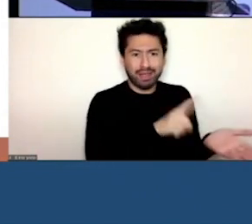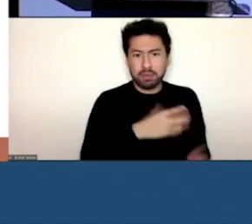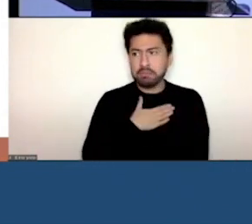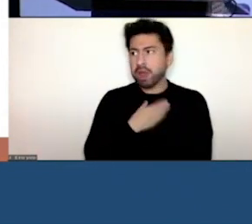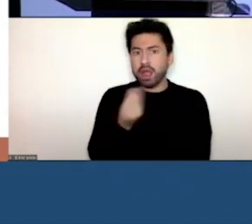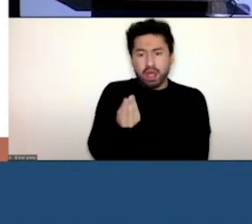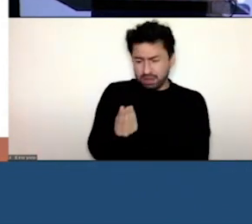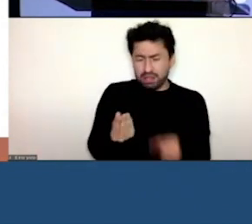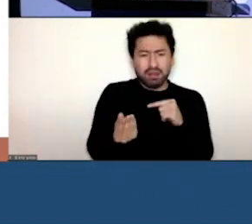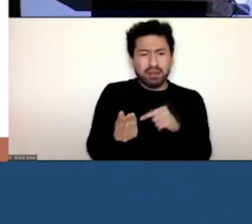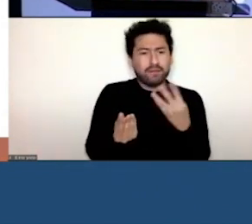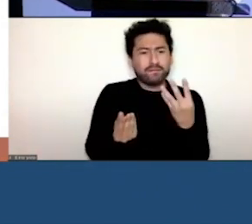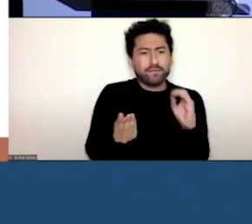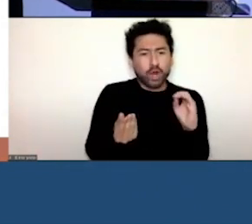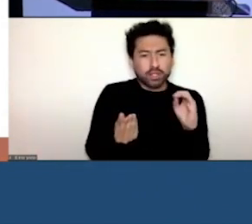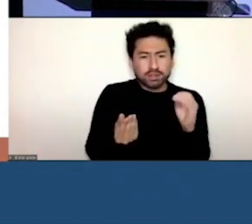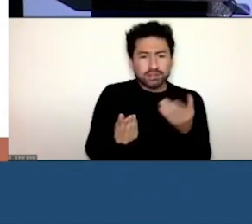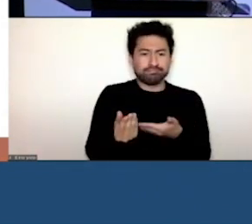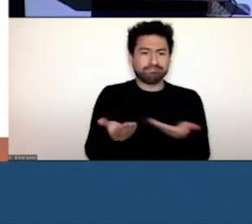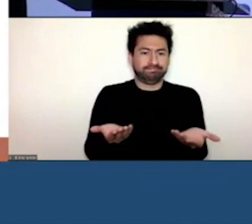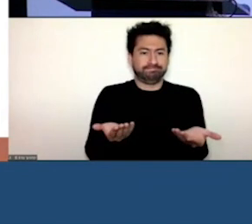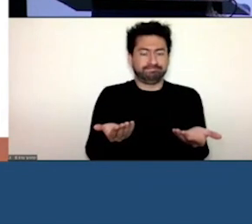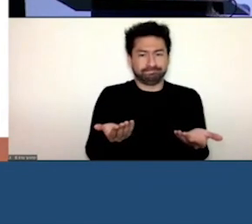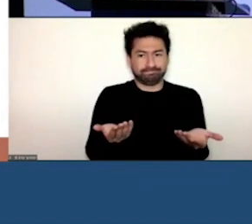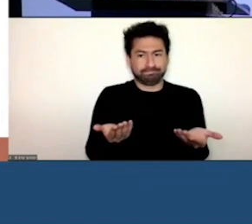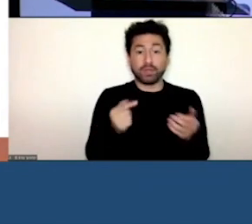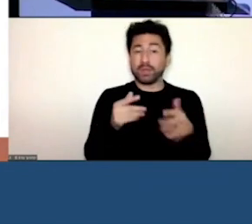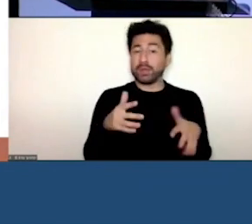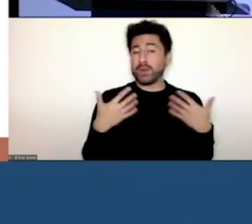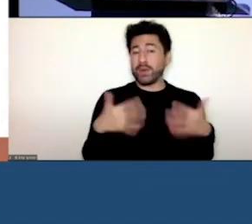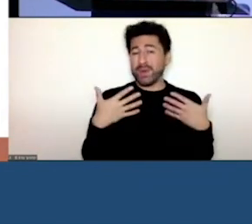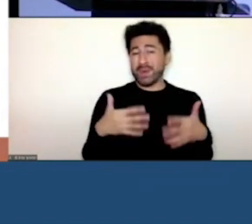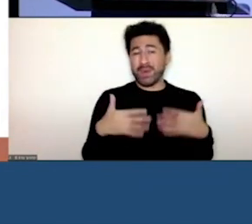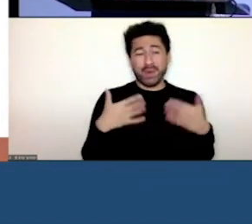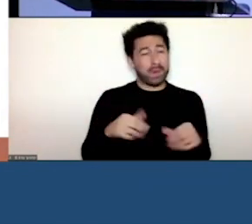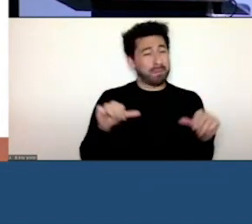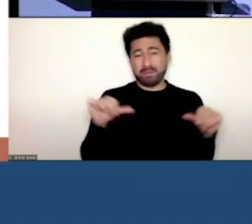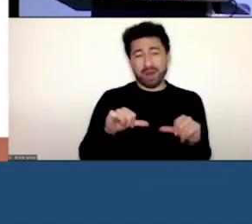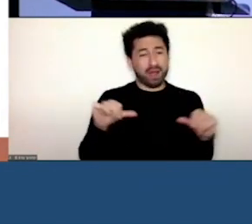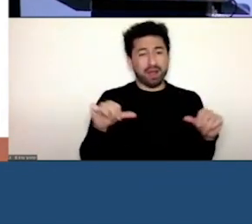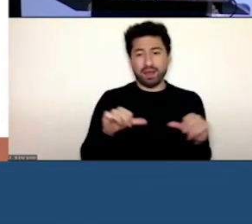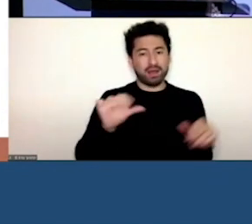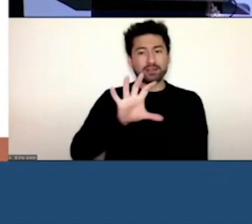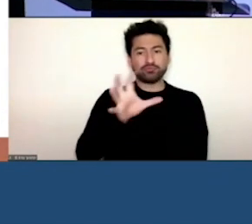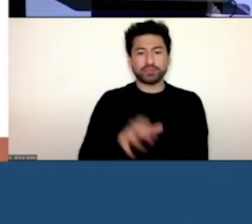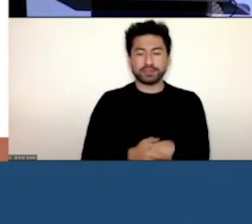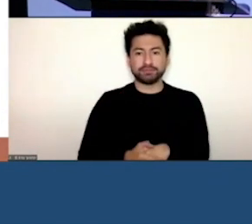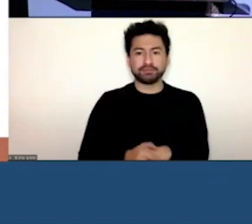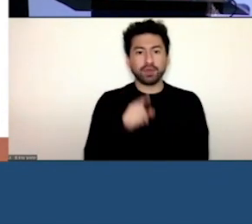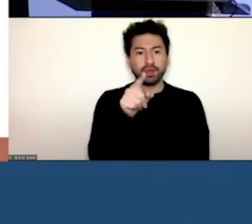So it's 40% left for everything else. So we are in a very serious situation in our